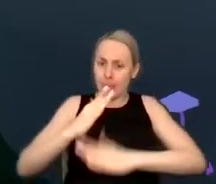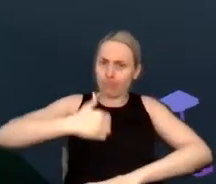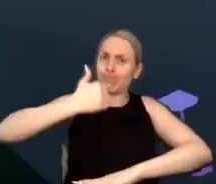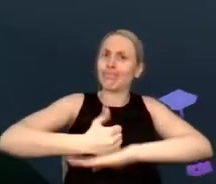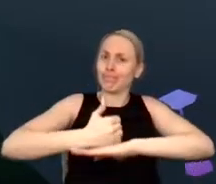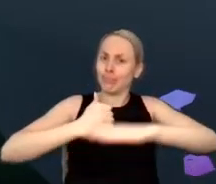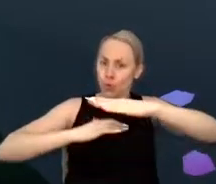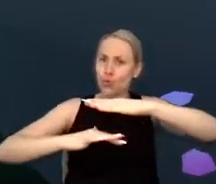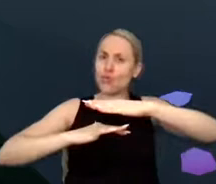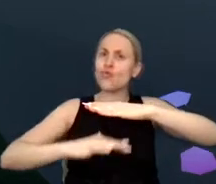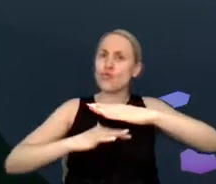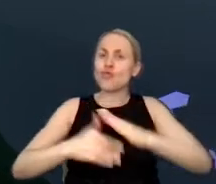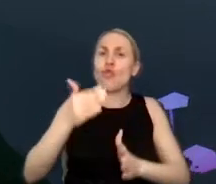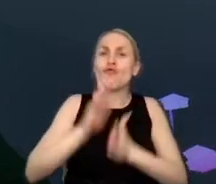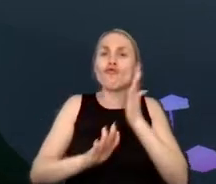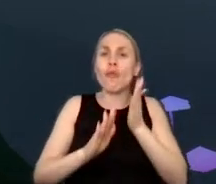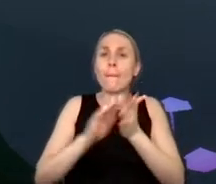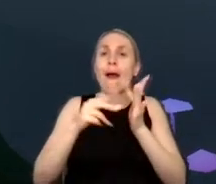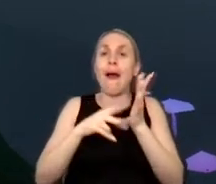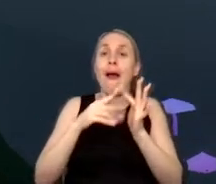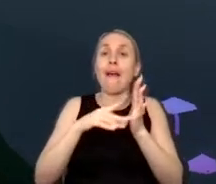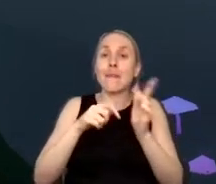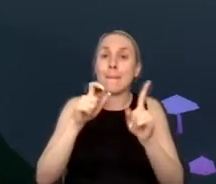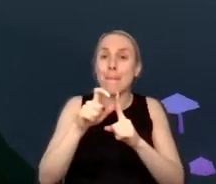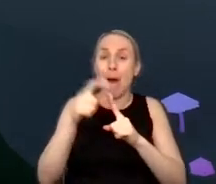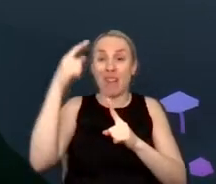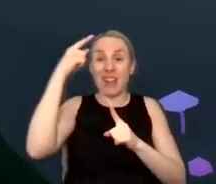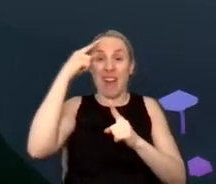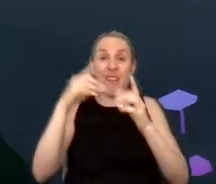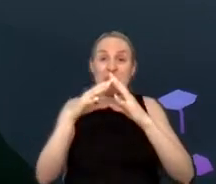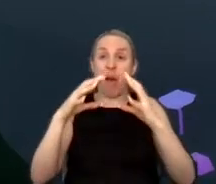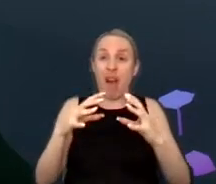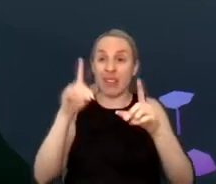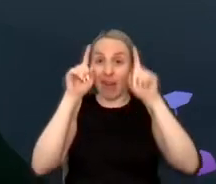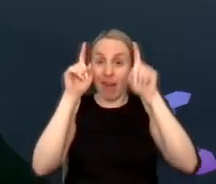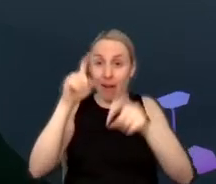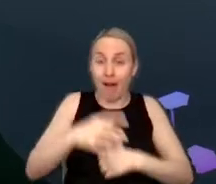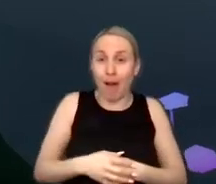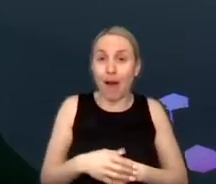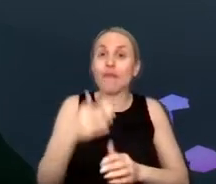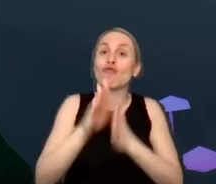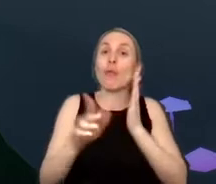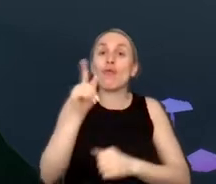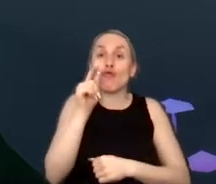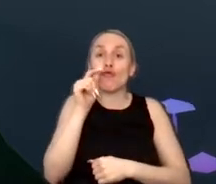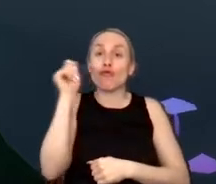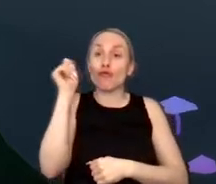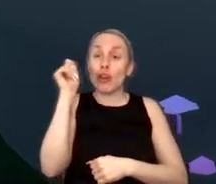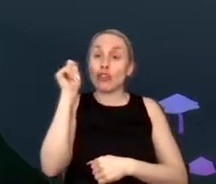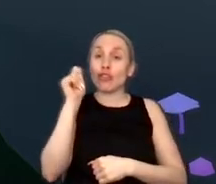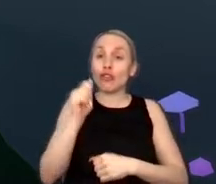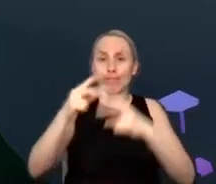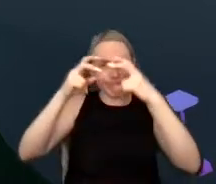an archaeologist called André Leroy-Gouron, a French anthropologist archaeologist, who in the